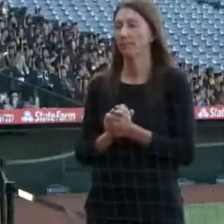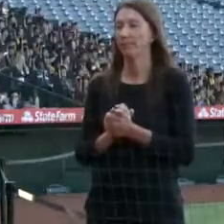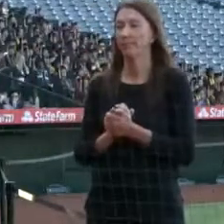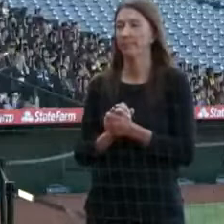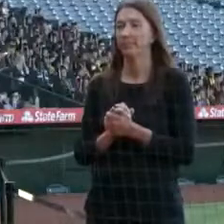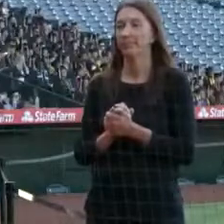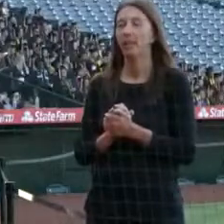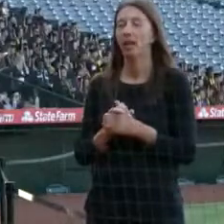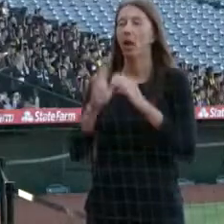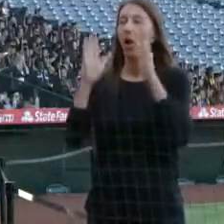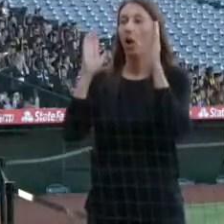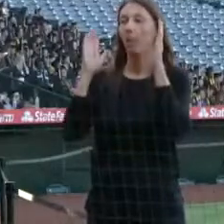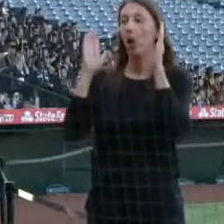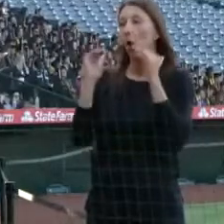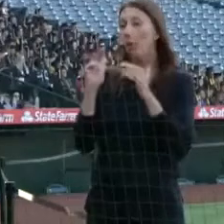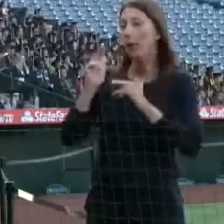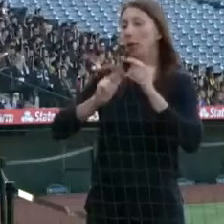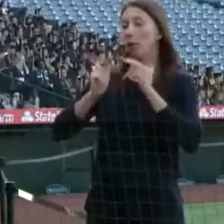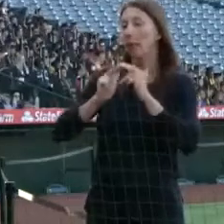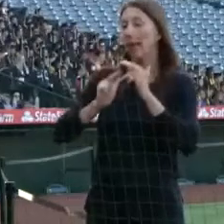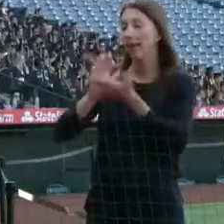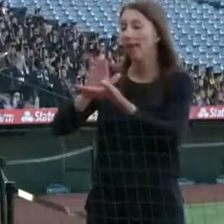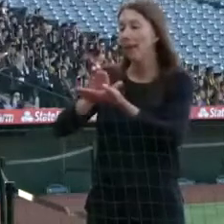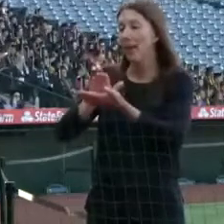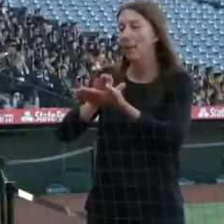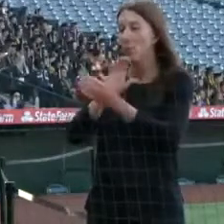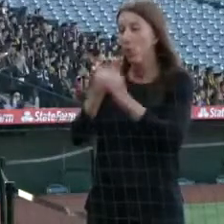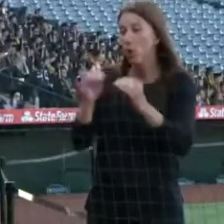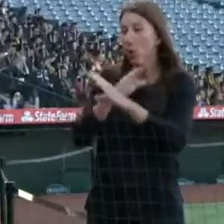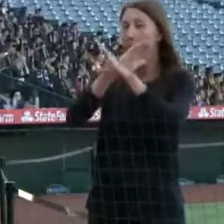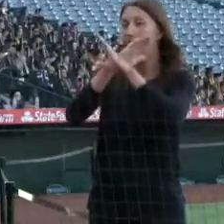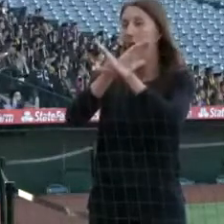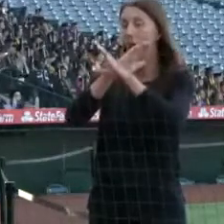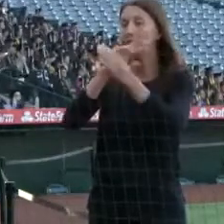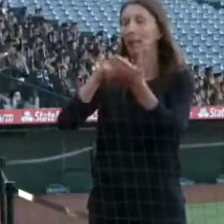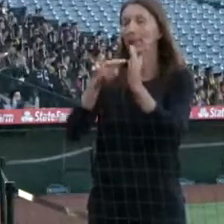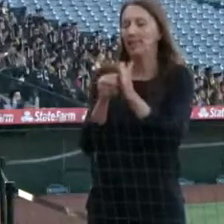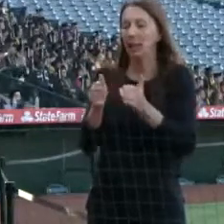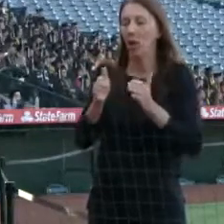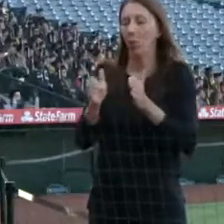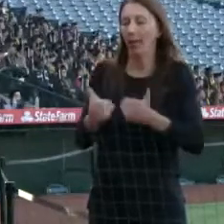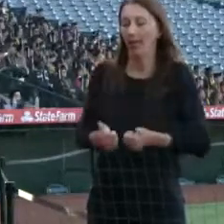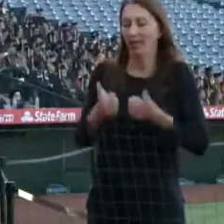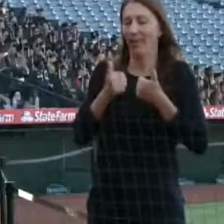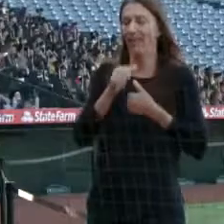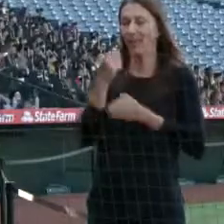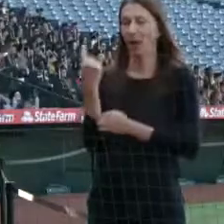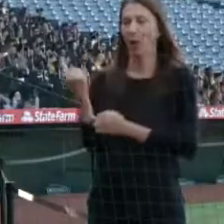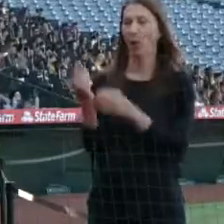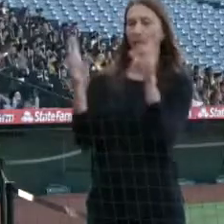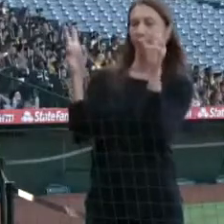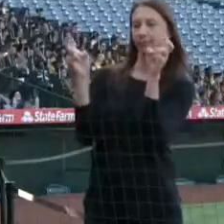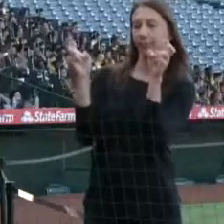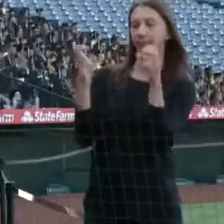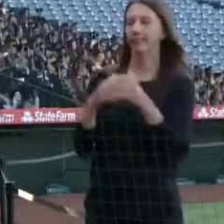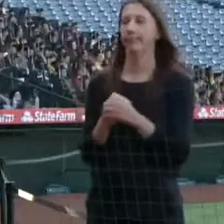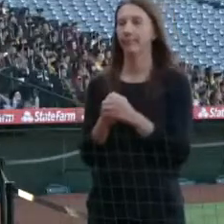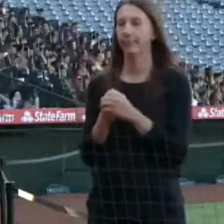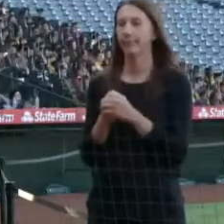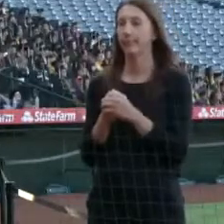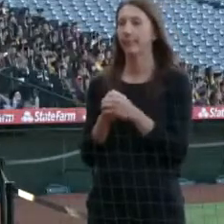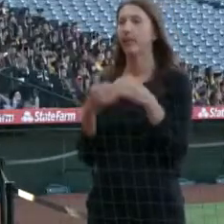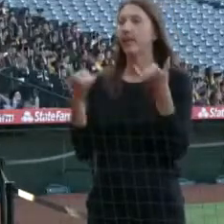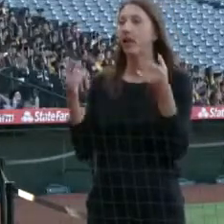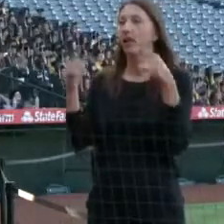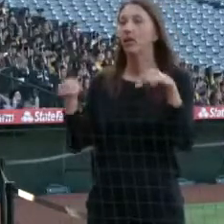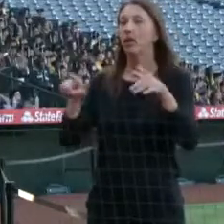helping to build a campus where no barriers is a way of life, not just a slogan. So, as you